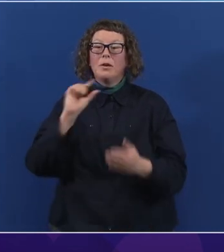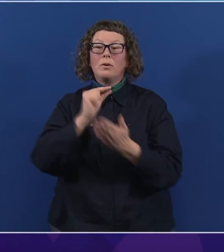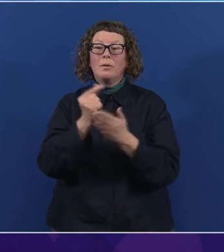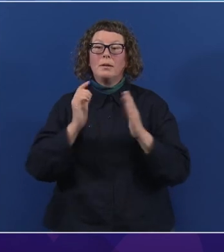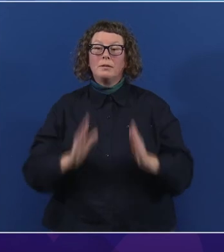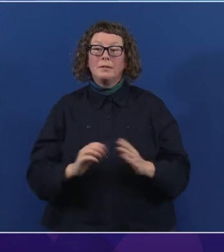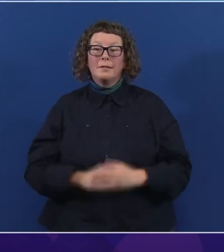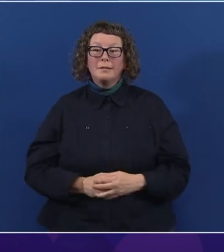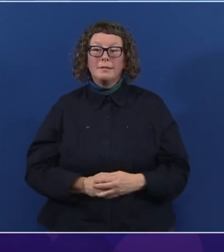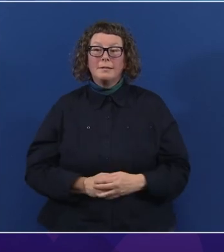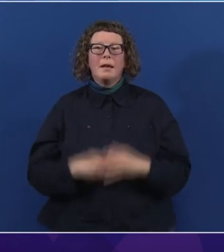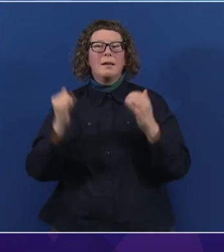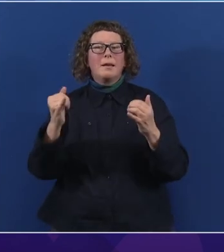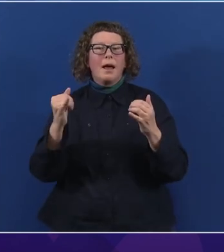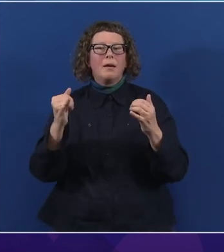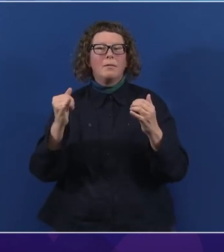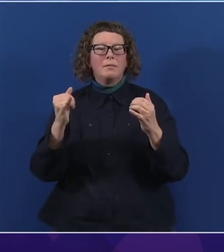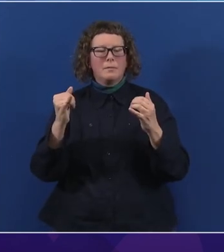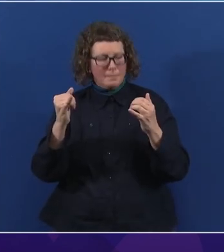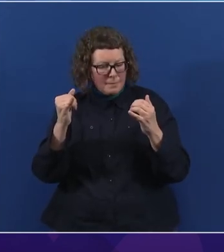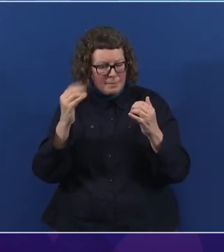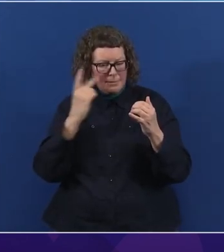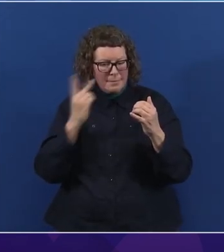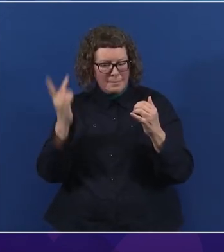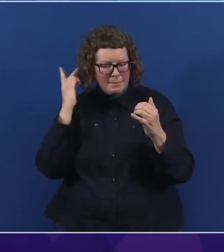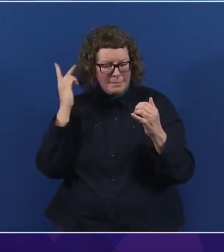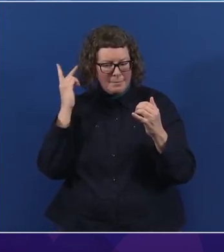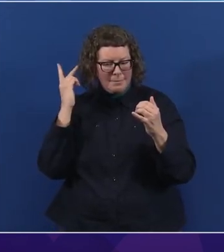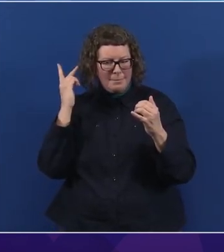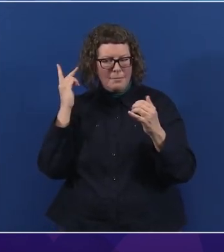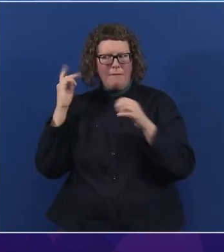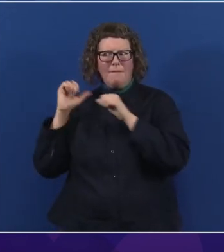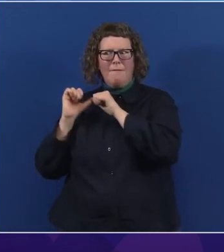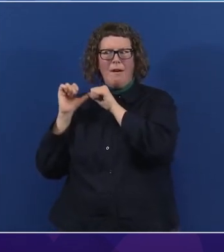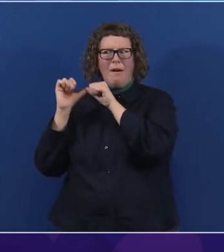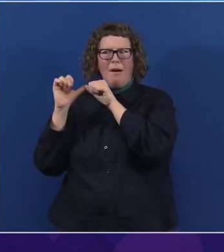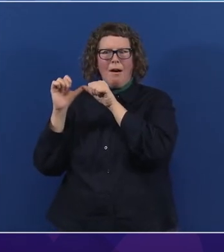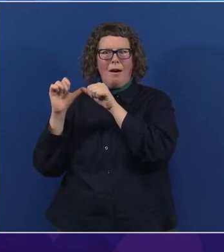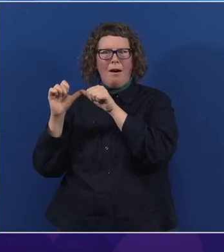Graduates, take a moment to acknowledge how far you've come.